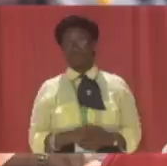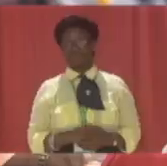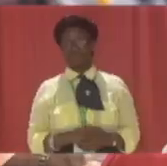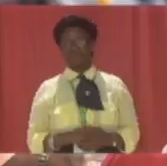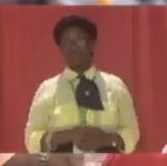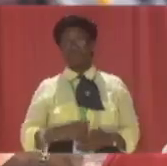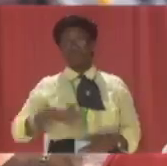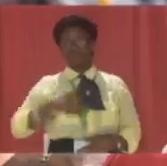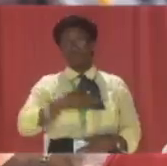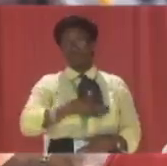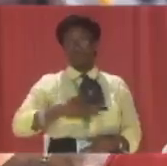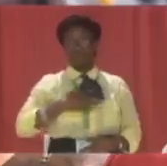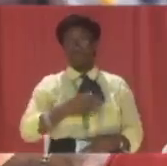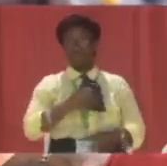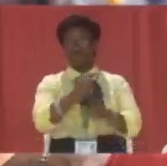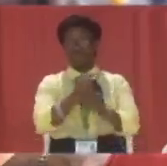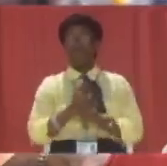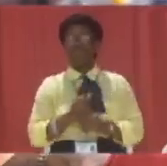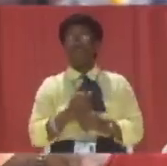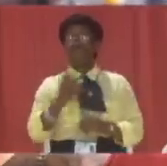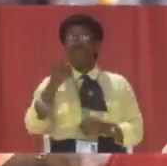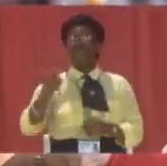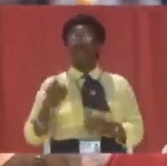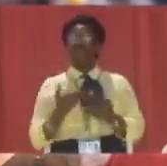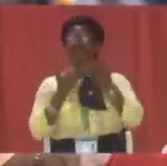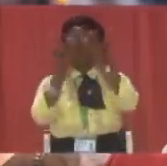Please receive the offering of your children.